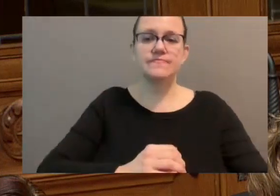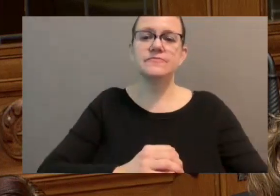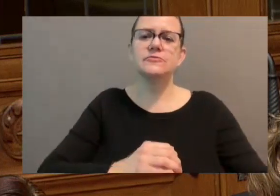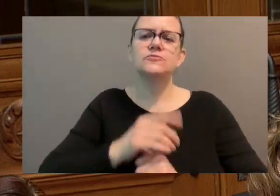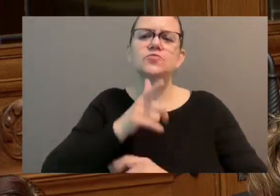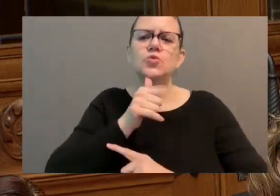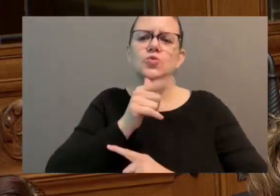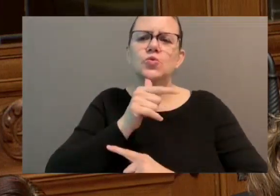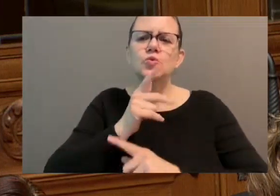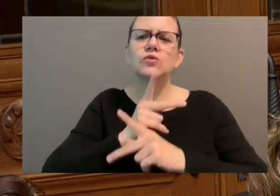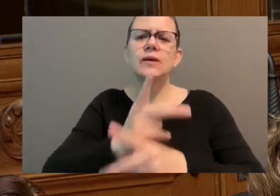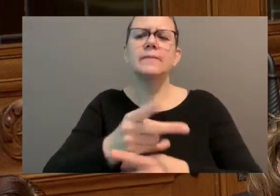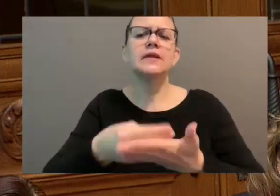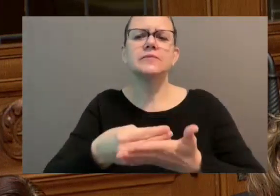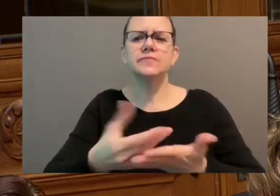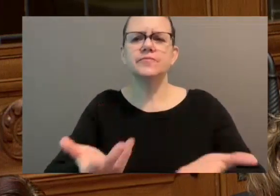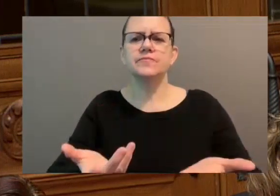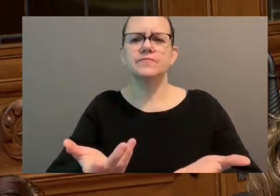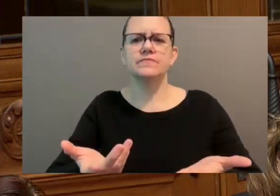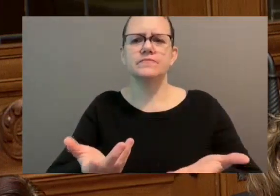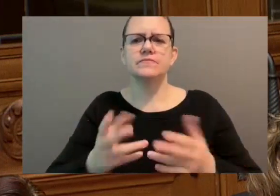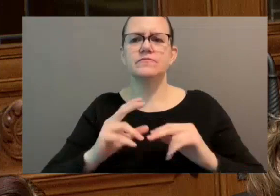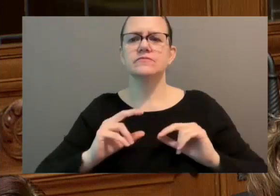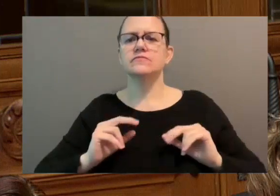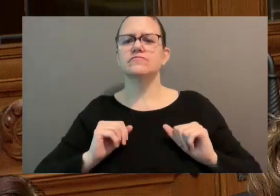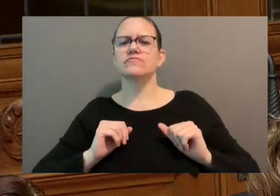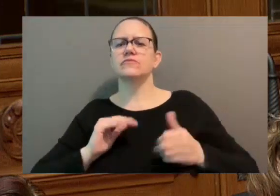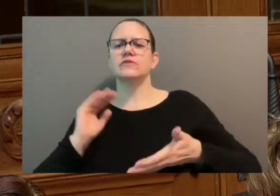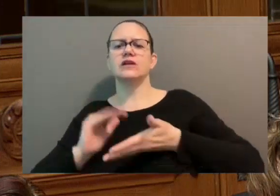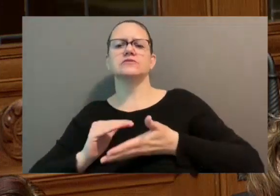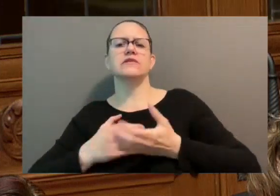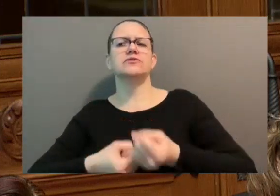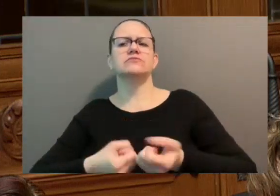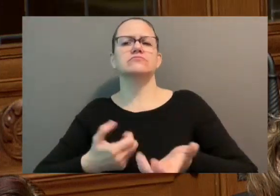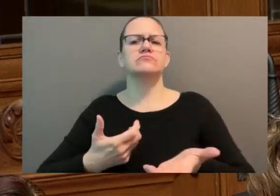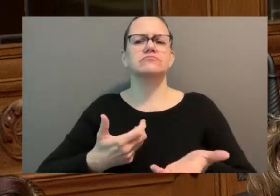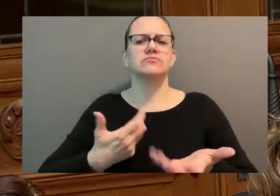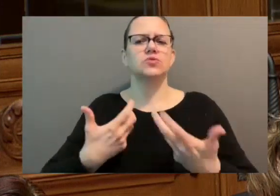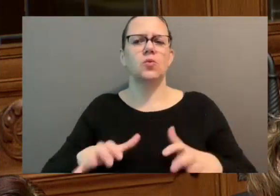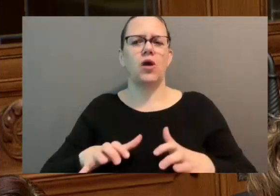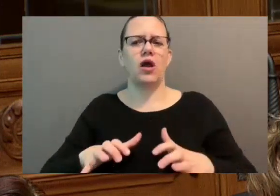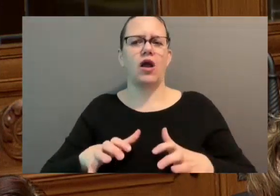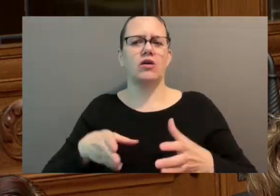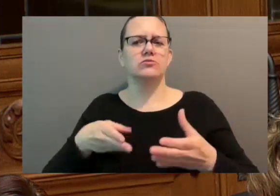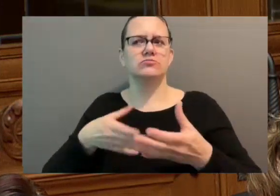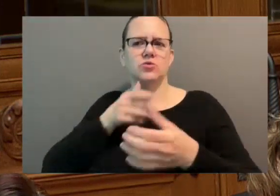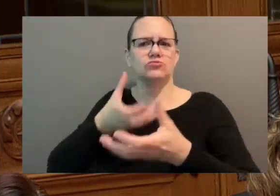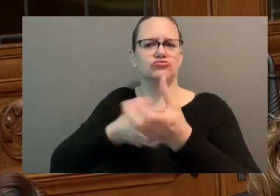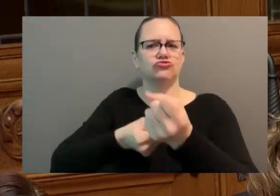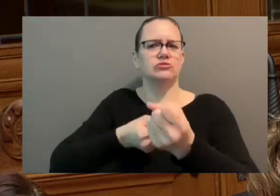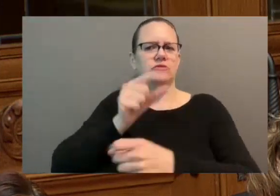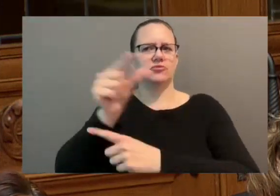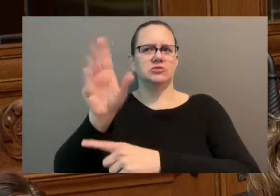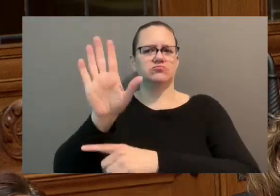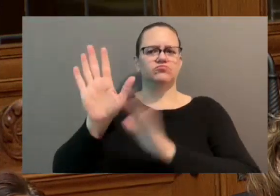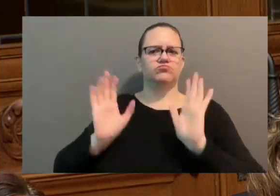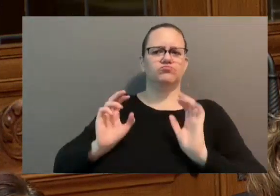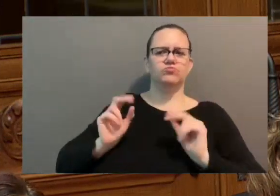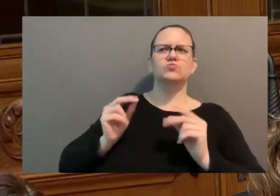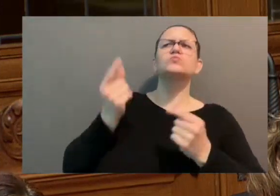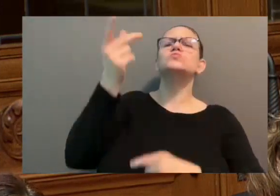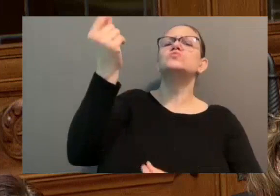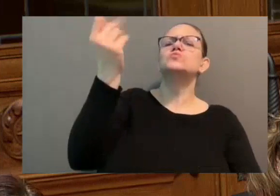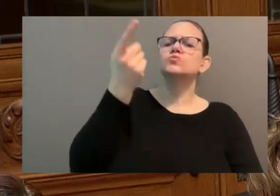you take moving forward to ensure less taxpayer money is wasted and extorted by